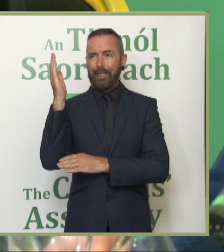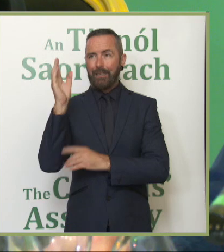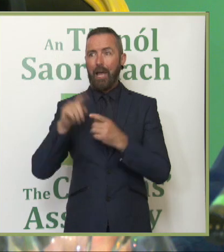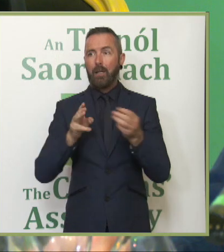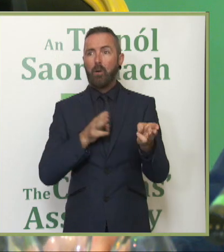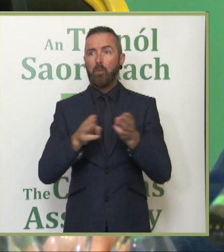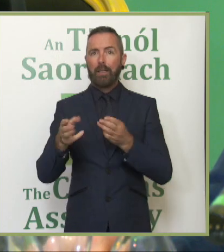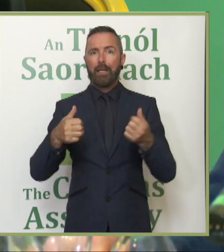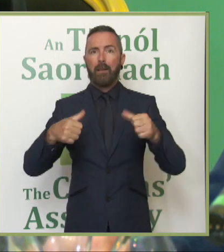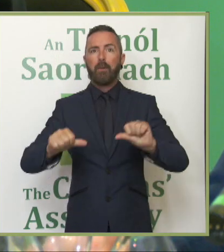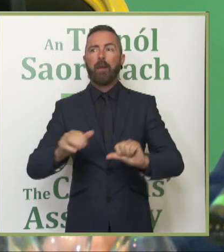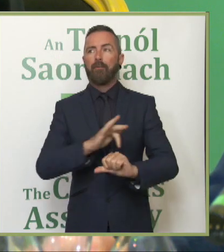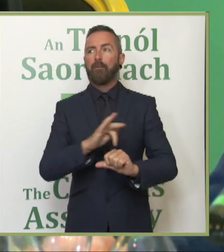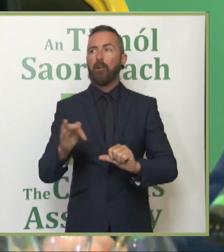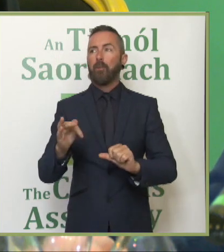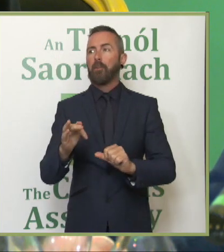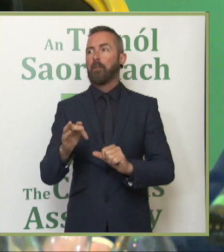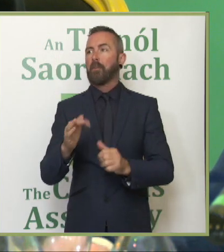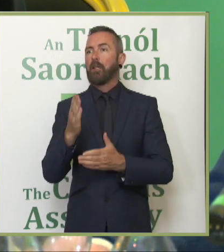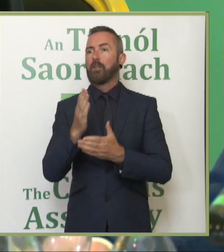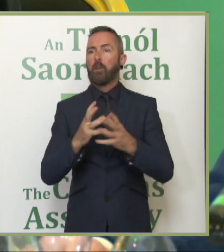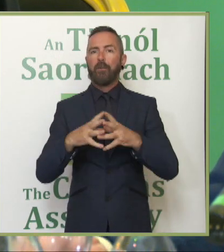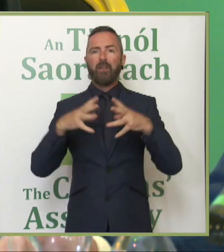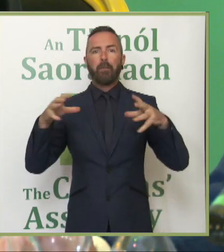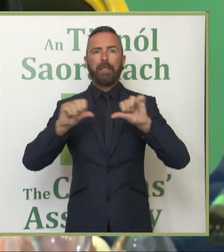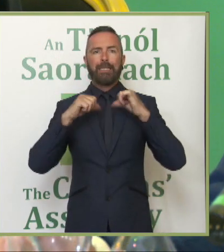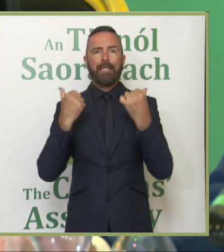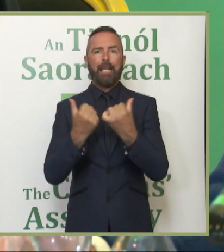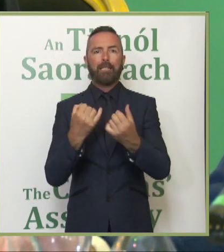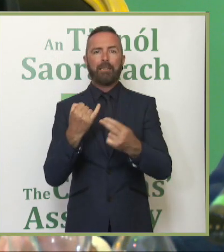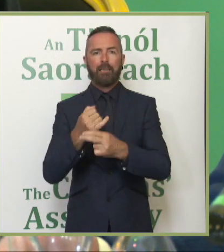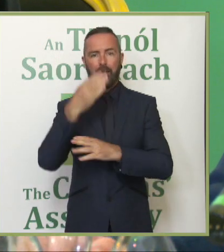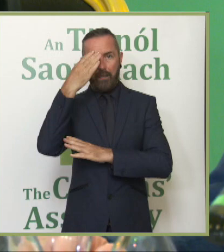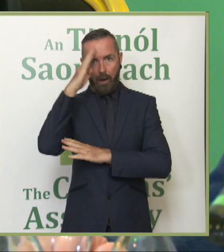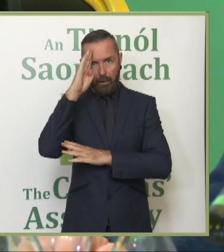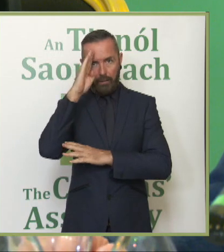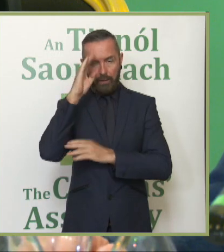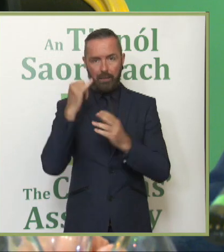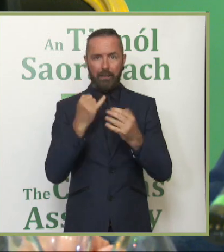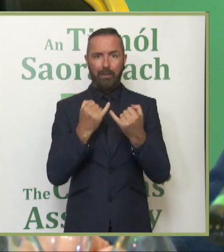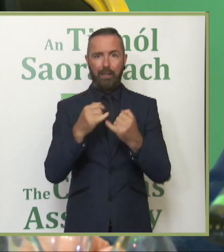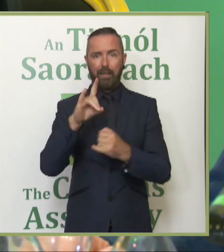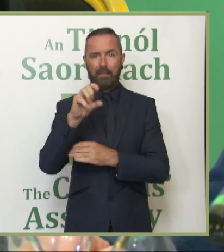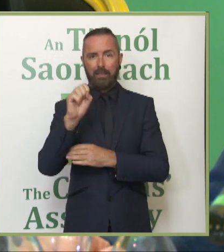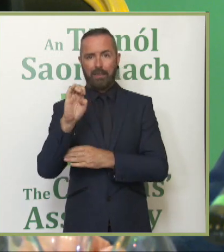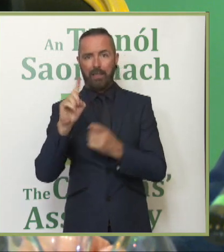practical implementation from two of the key biggest agencies in the state in terms of the HSE and Garda Síochána.